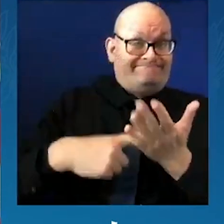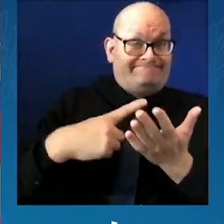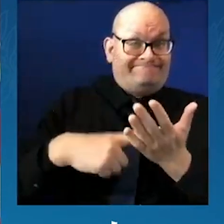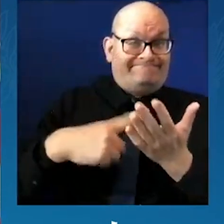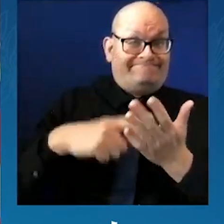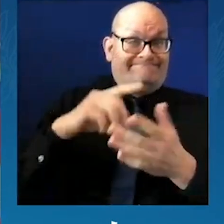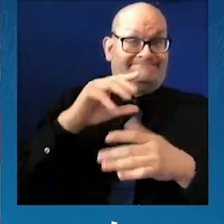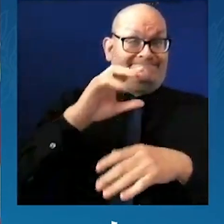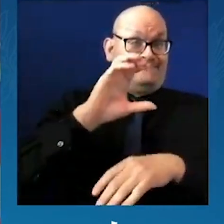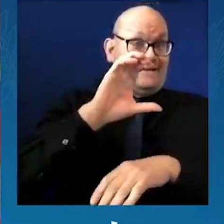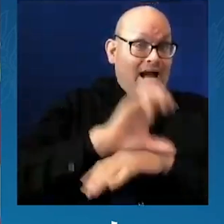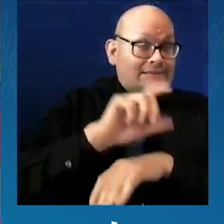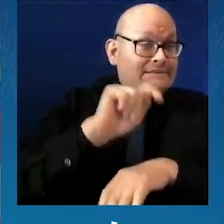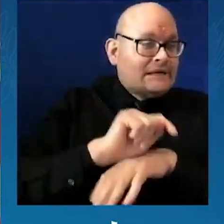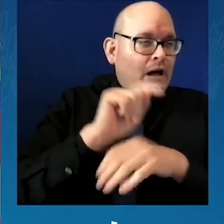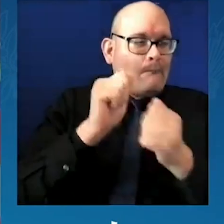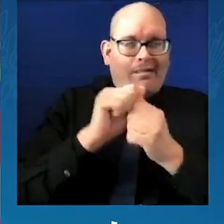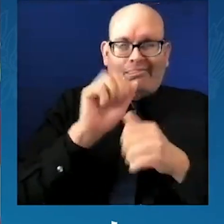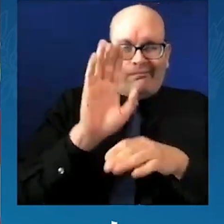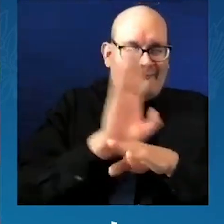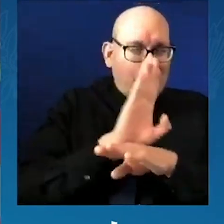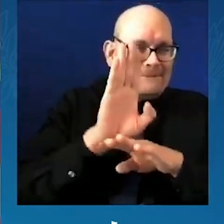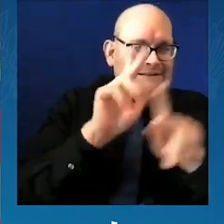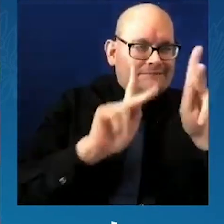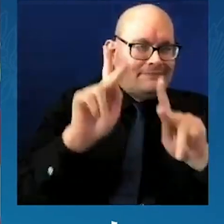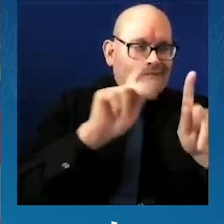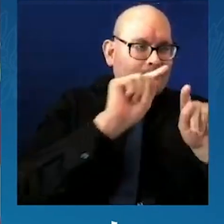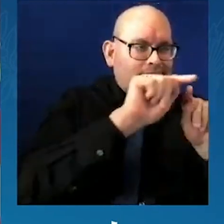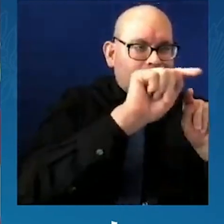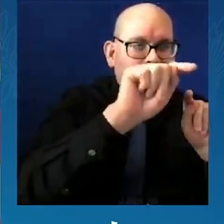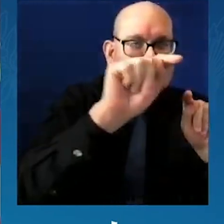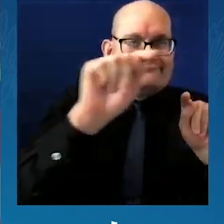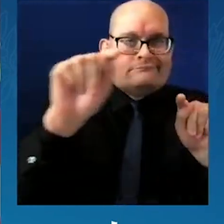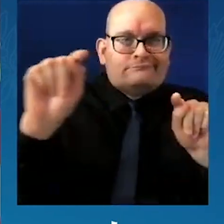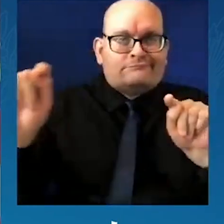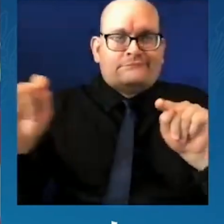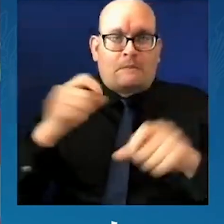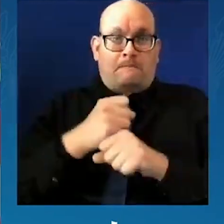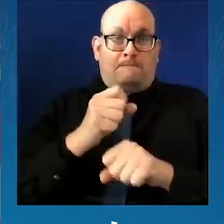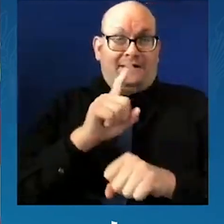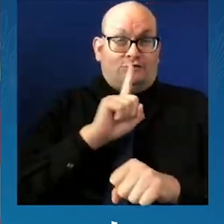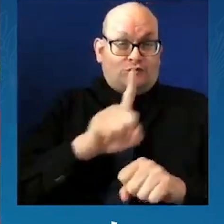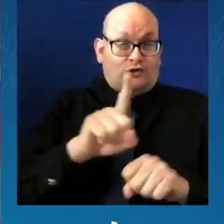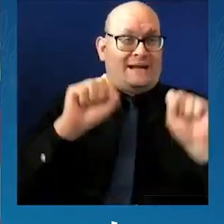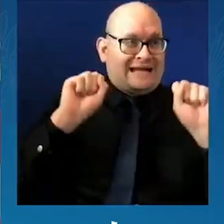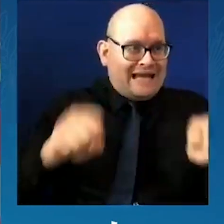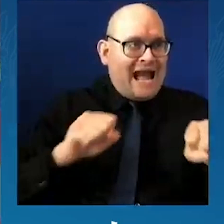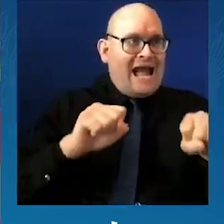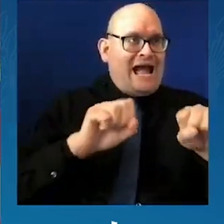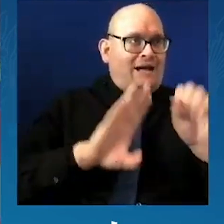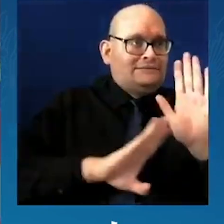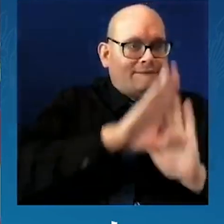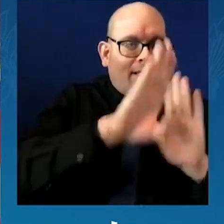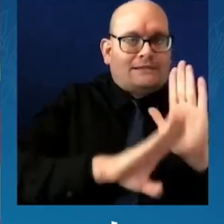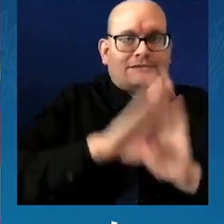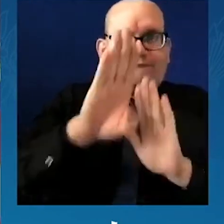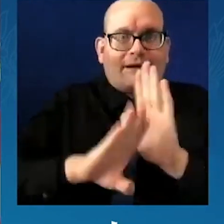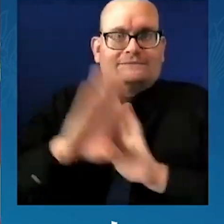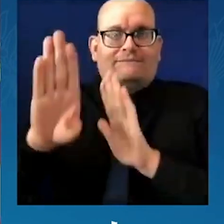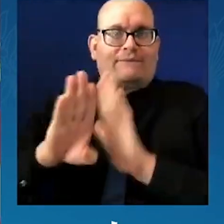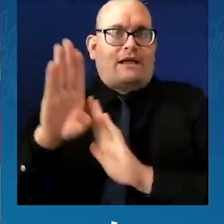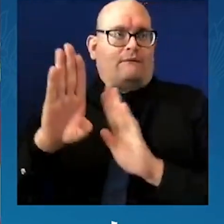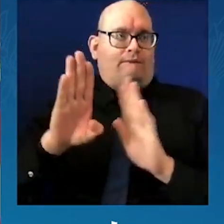our administration is currently developing the first rules as a framework for novel